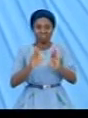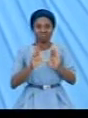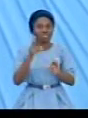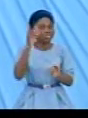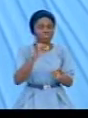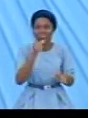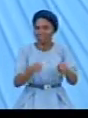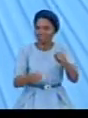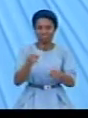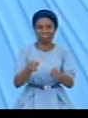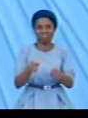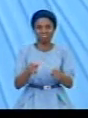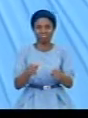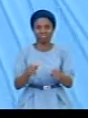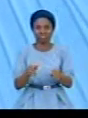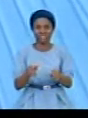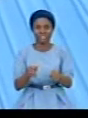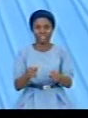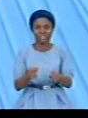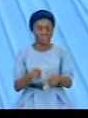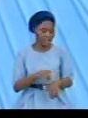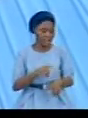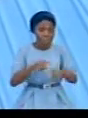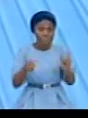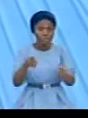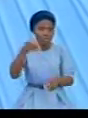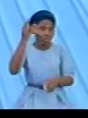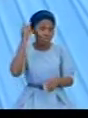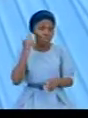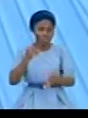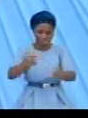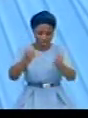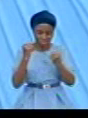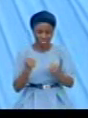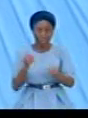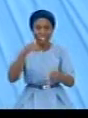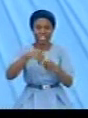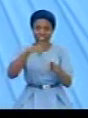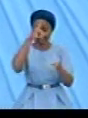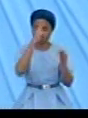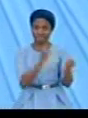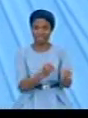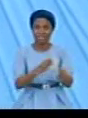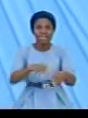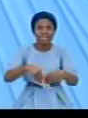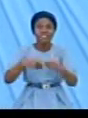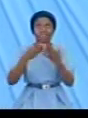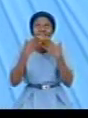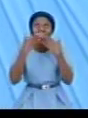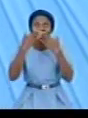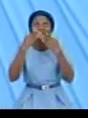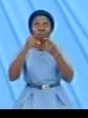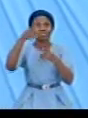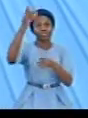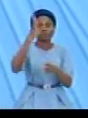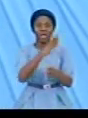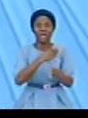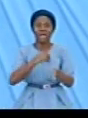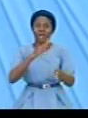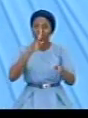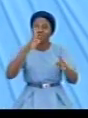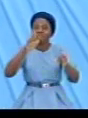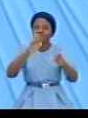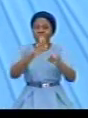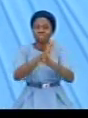through unbelief, but he was strong in faith, giving glory to God and being fully persuaded that what